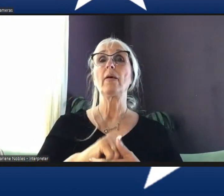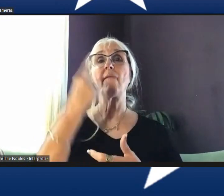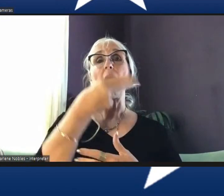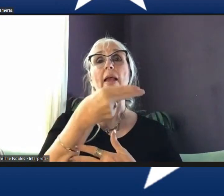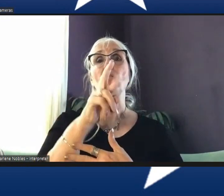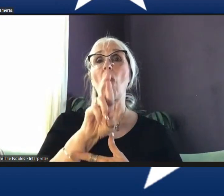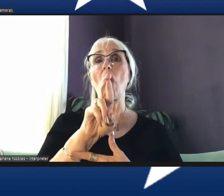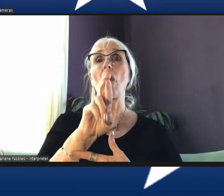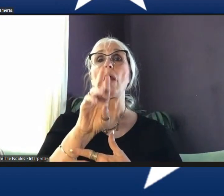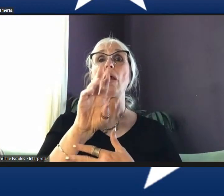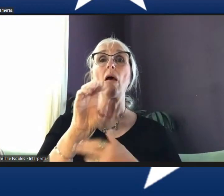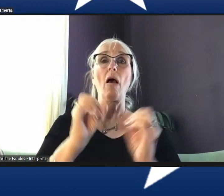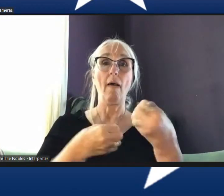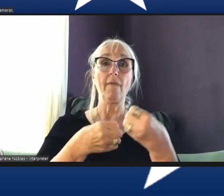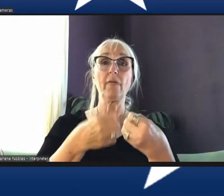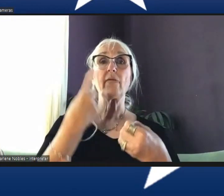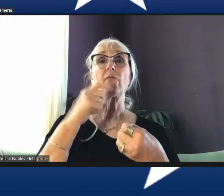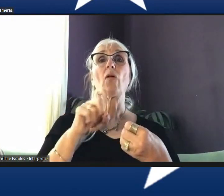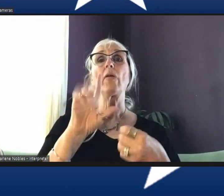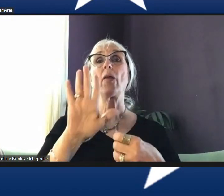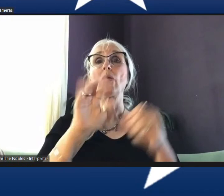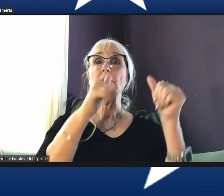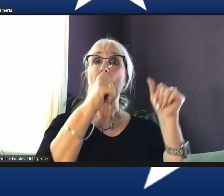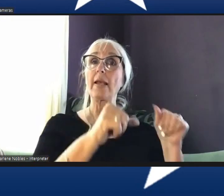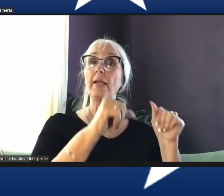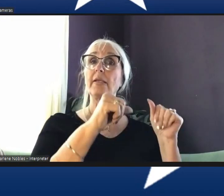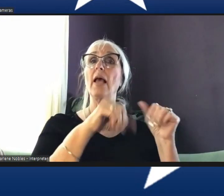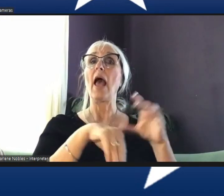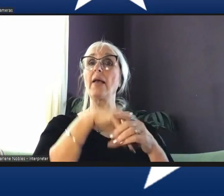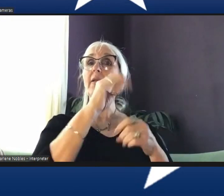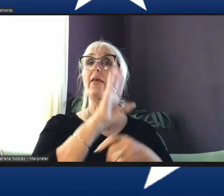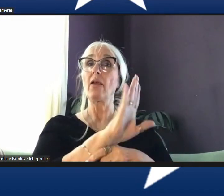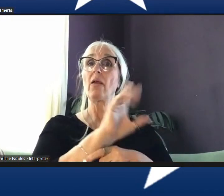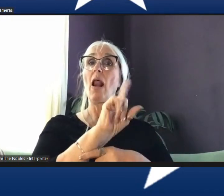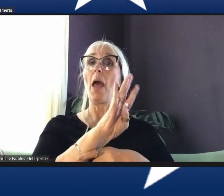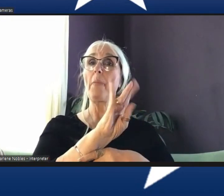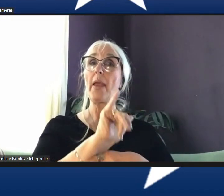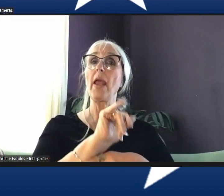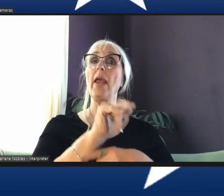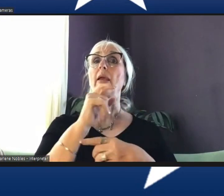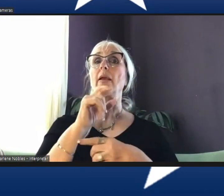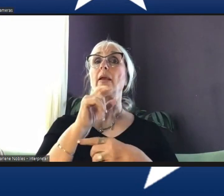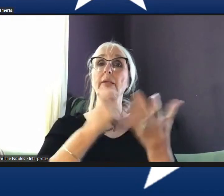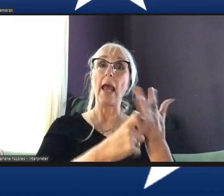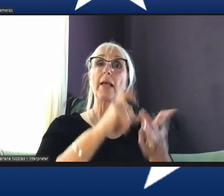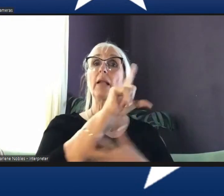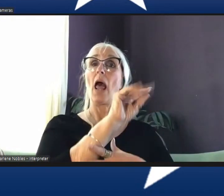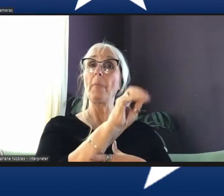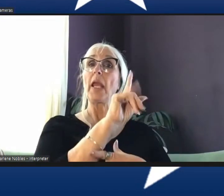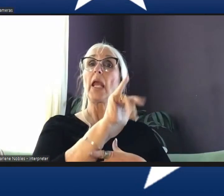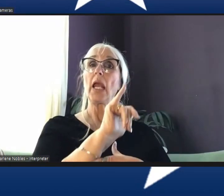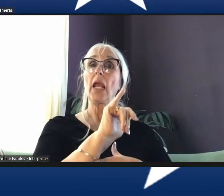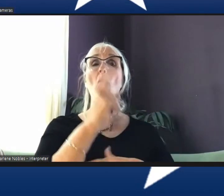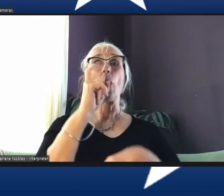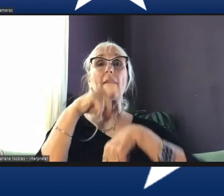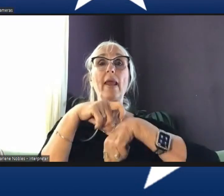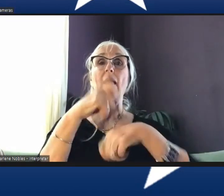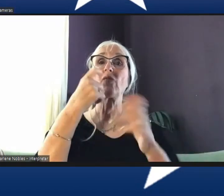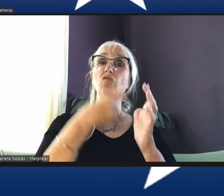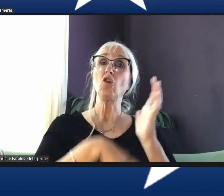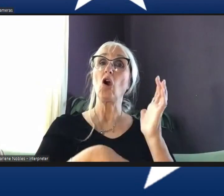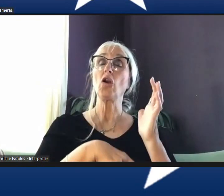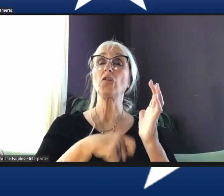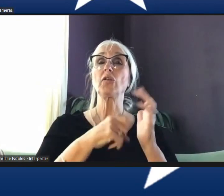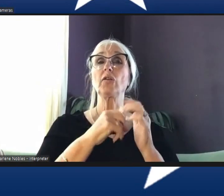their digital signage. This will display outside in their lobby and the tax lobby There is a one-time charge of